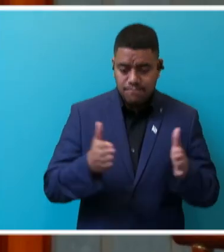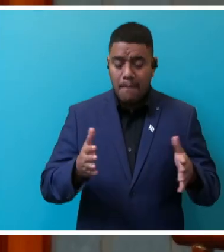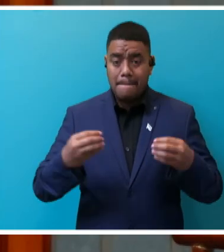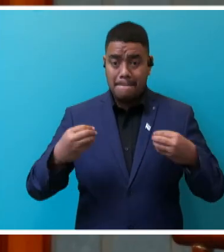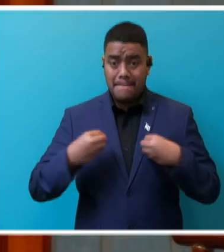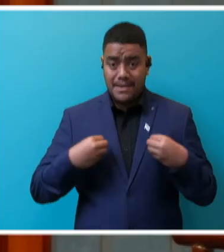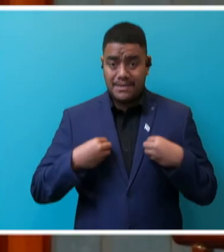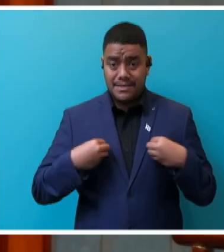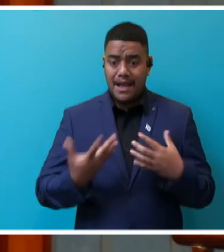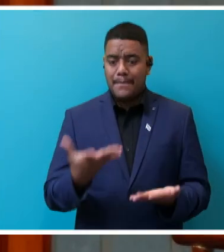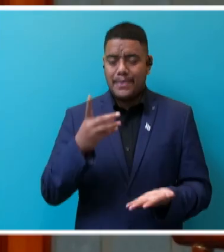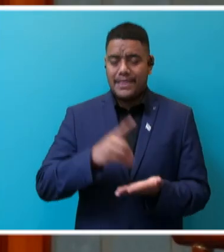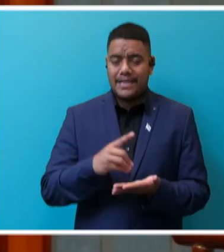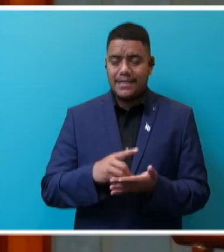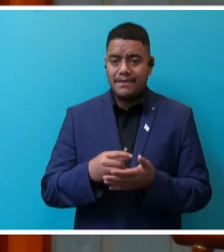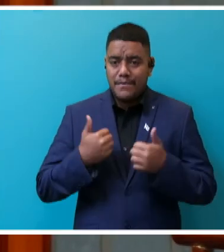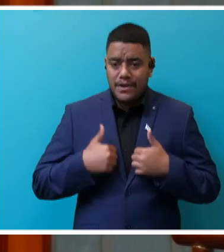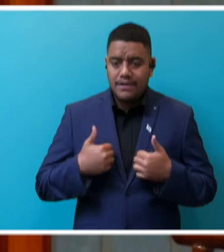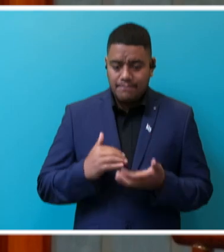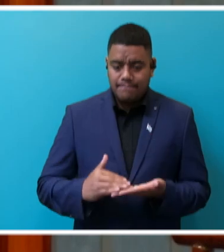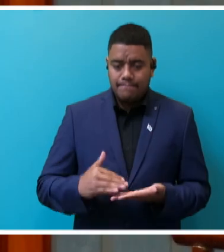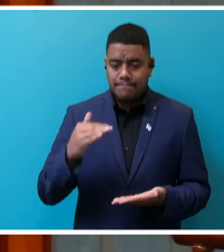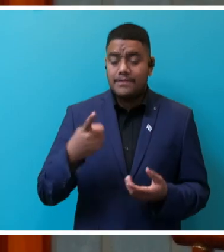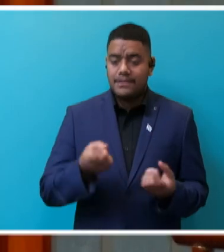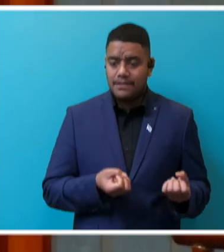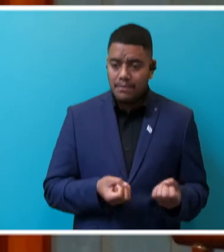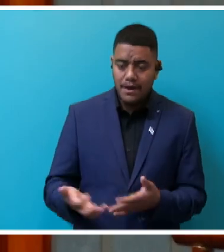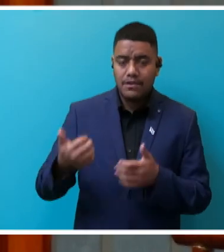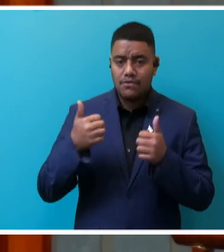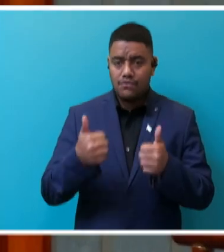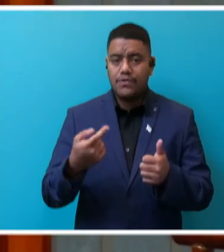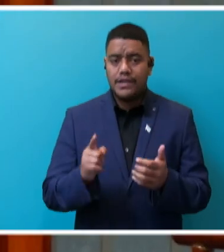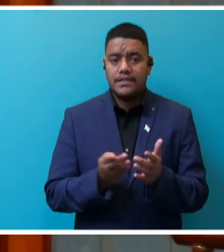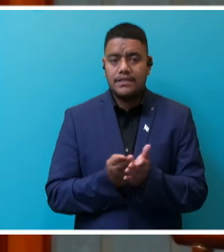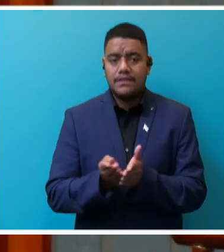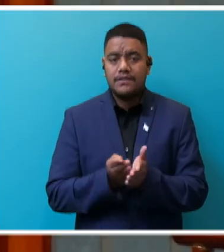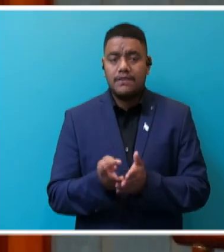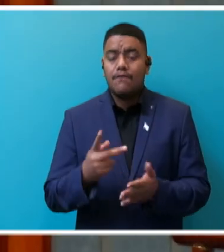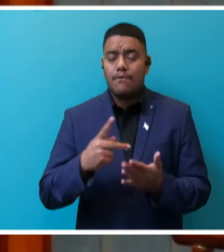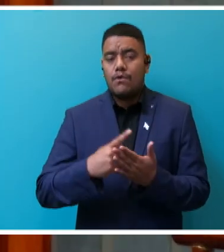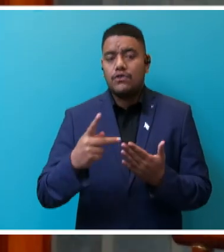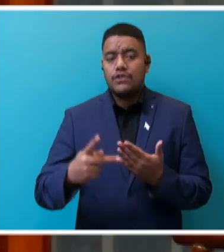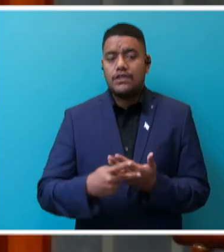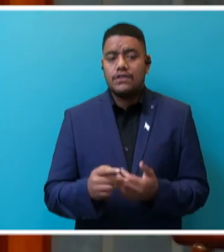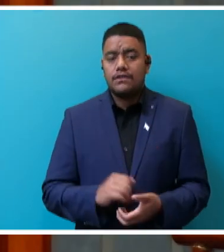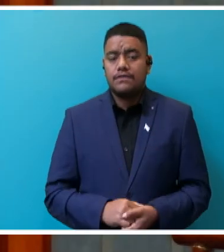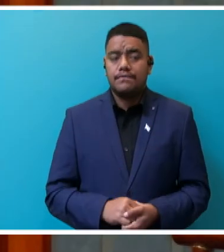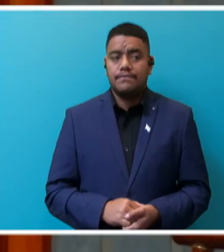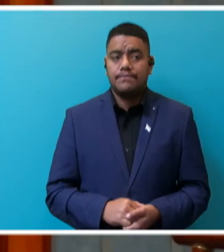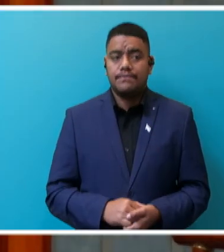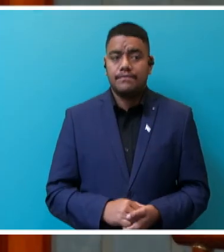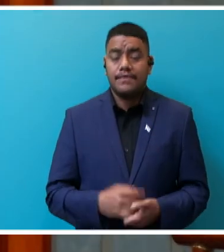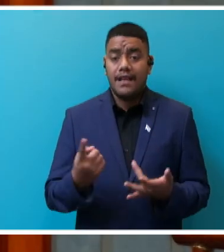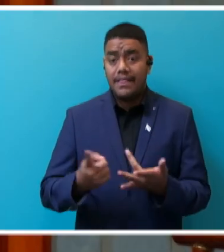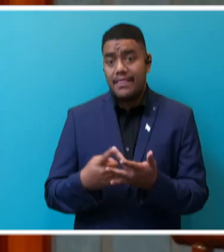upgrade equipment, diversify products, and supply goods and services for major projects. The other